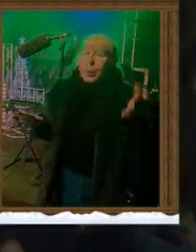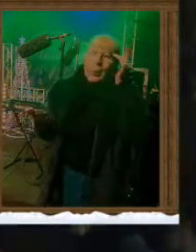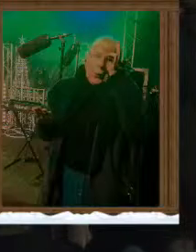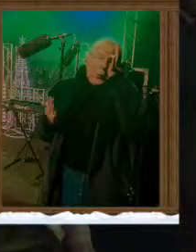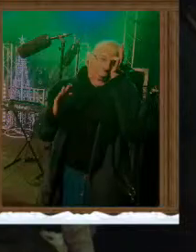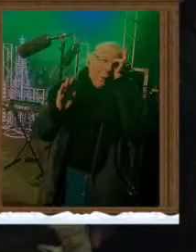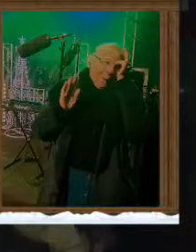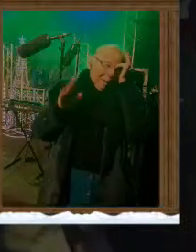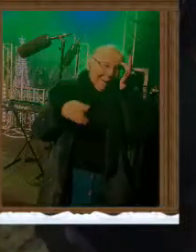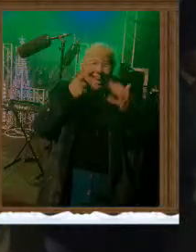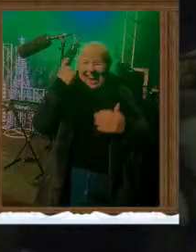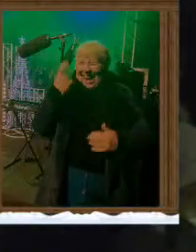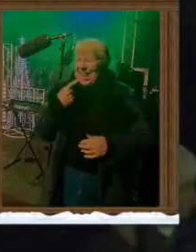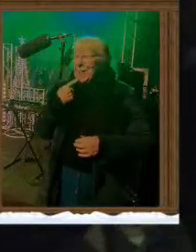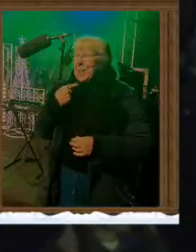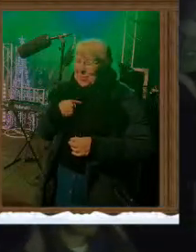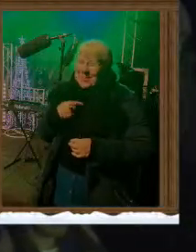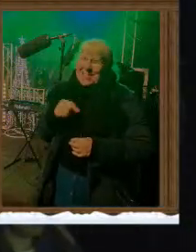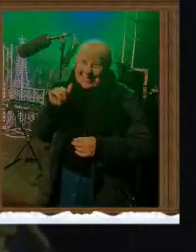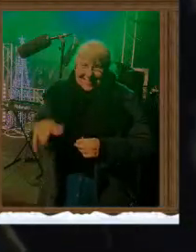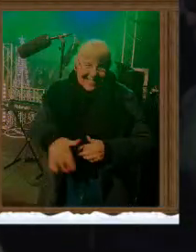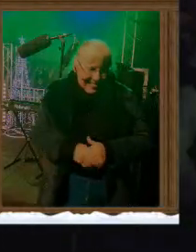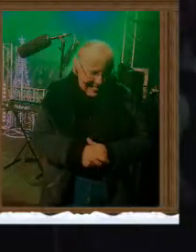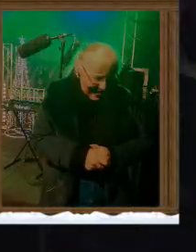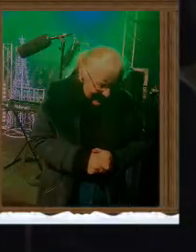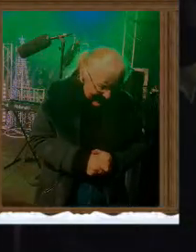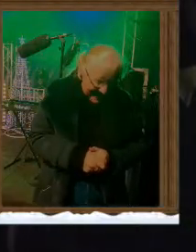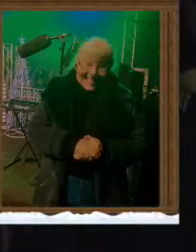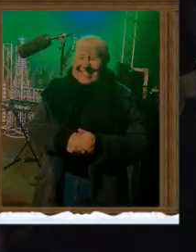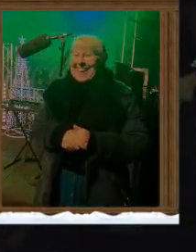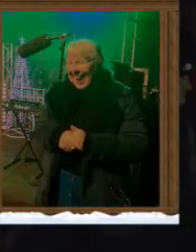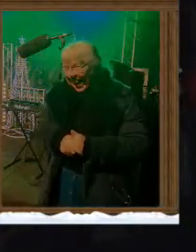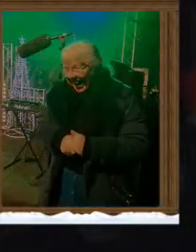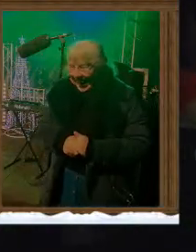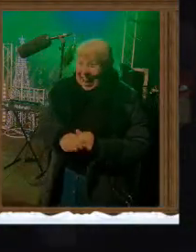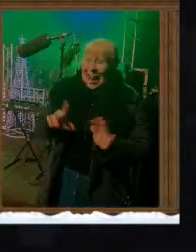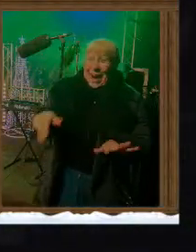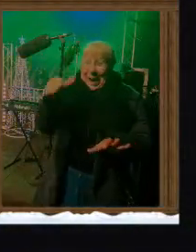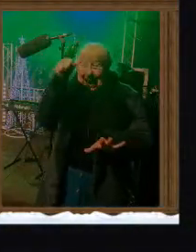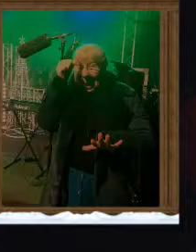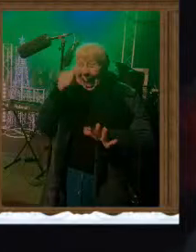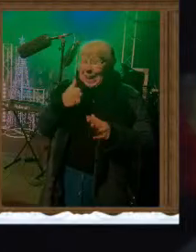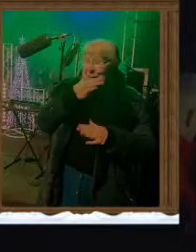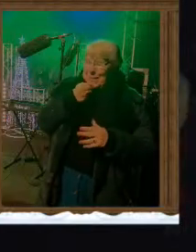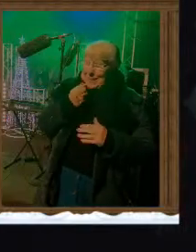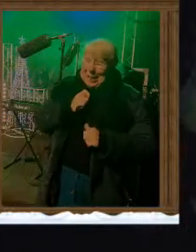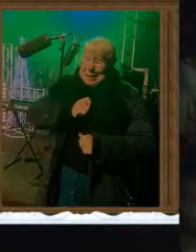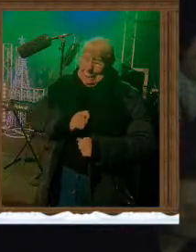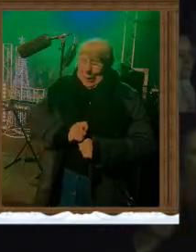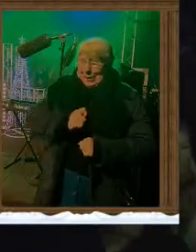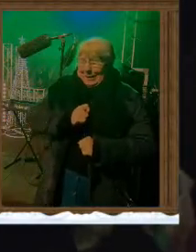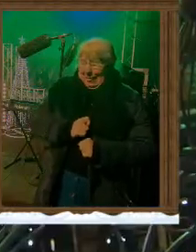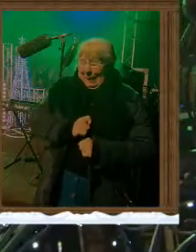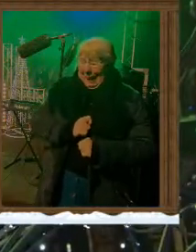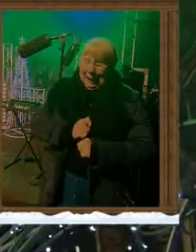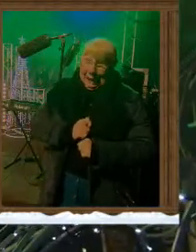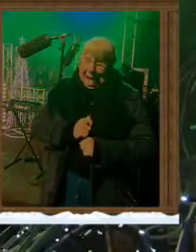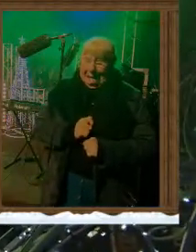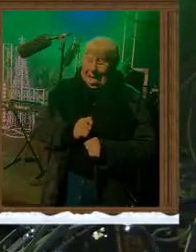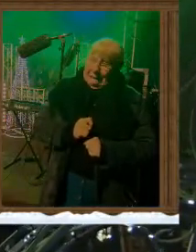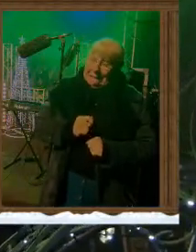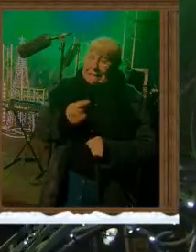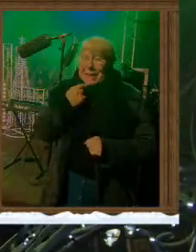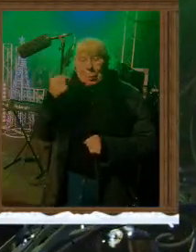Oh, I thought you'd say that. Well, I know Santa. Personally, he sent me here to